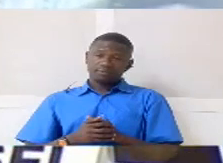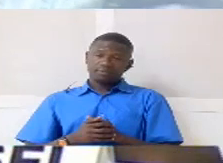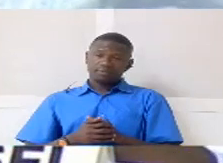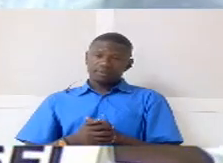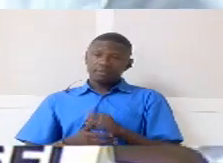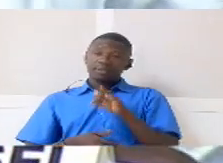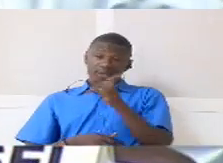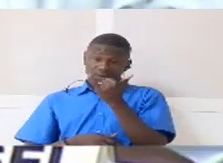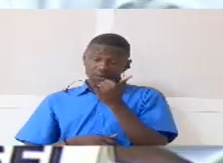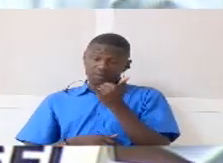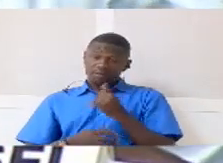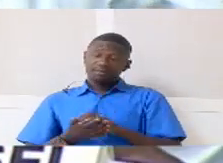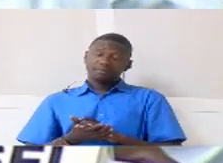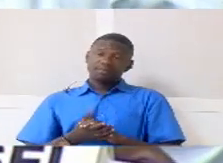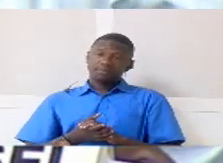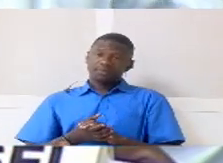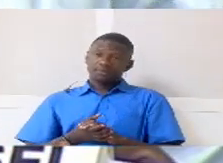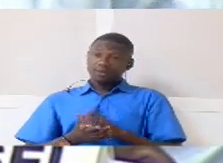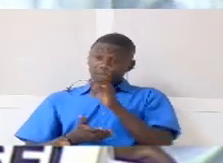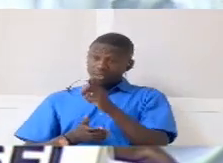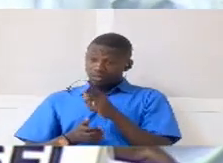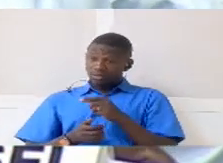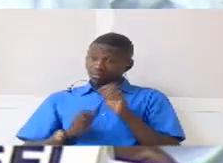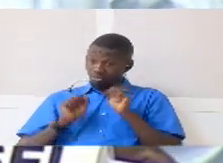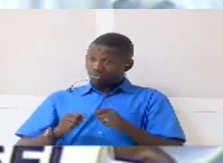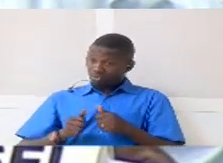Was this complied with between